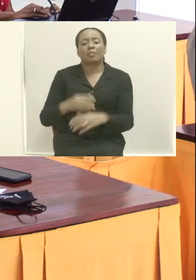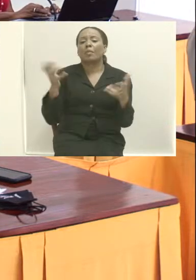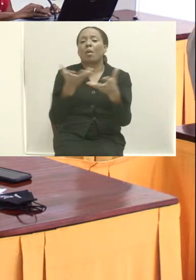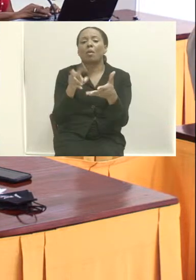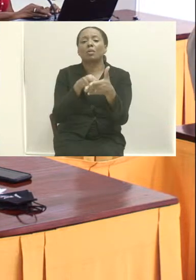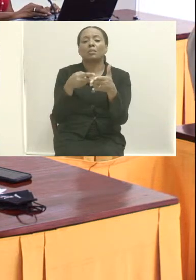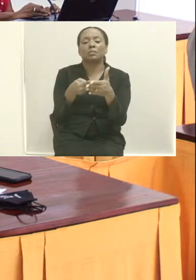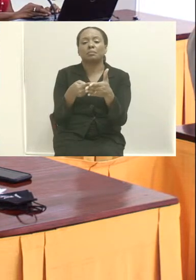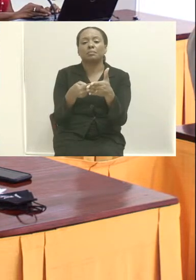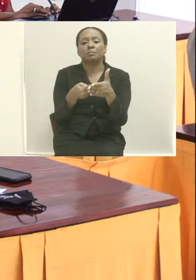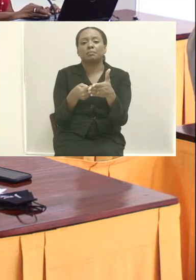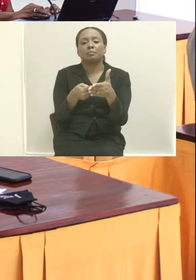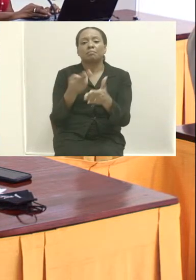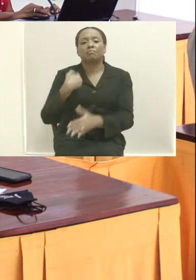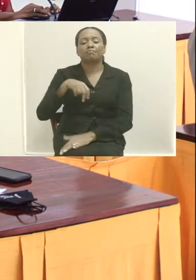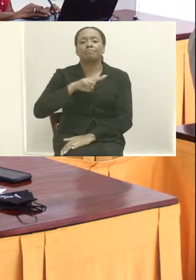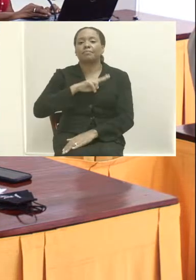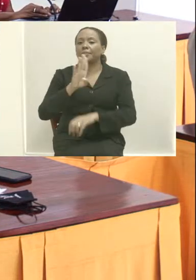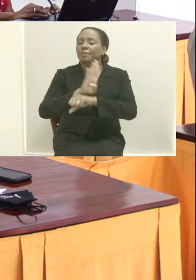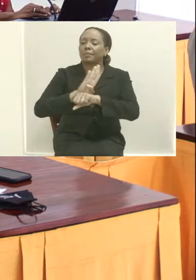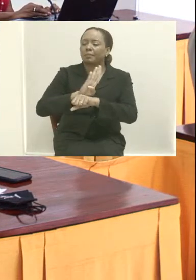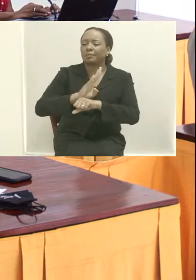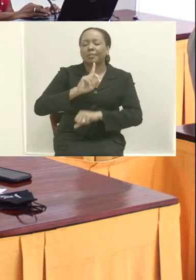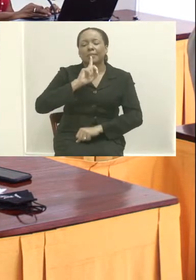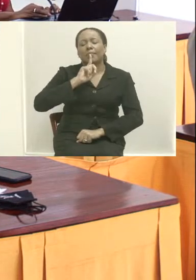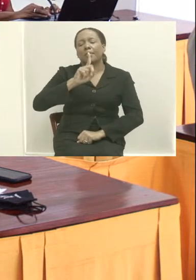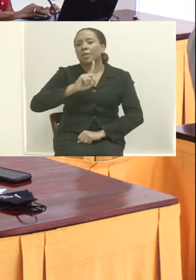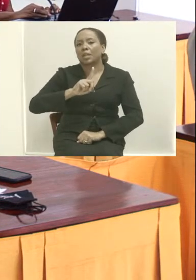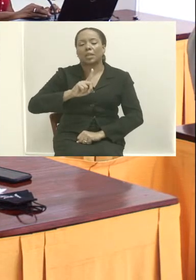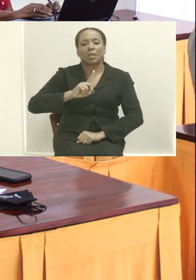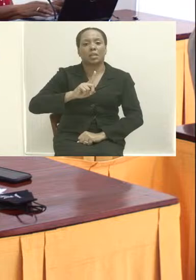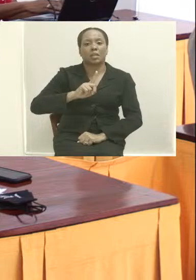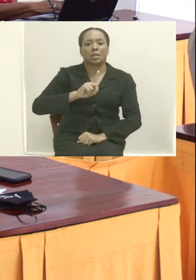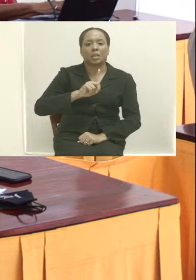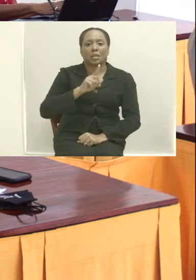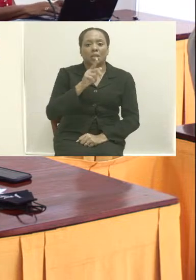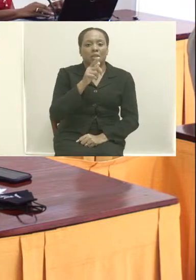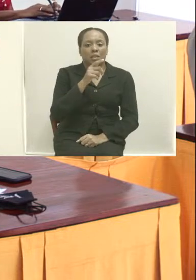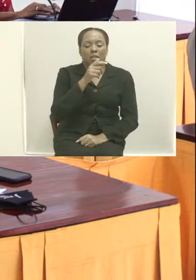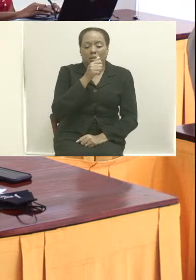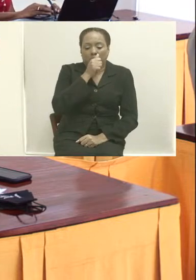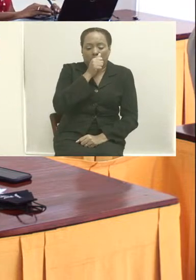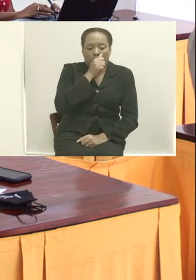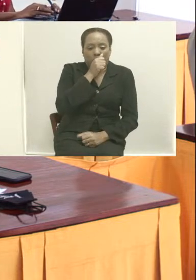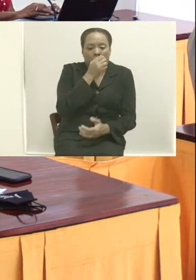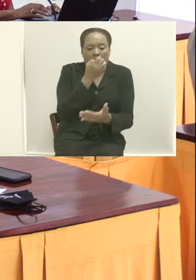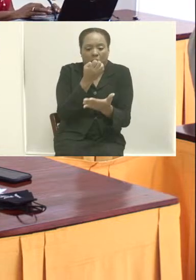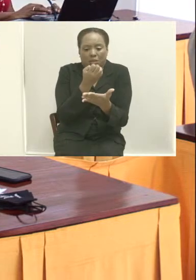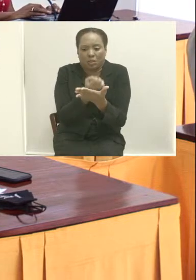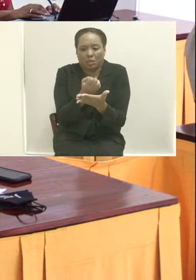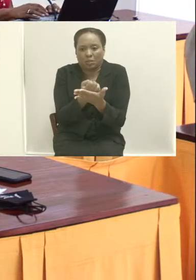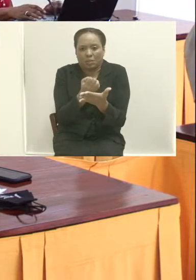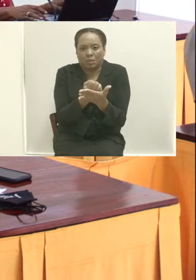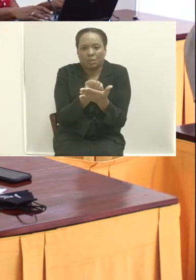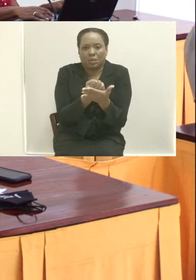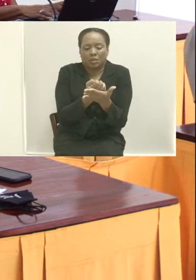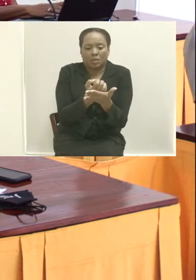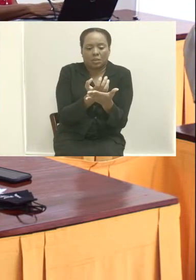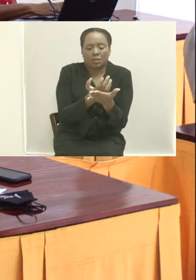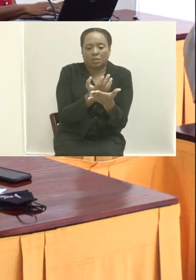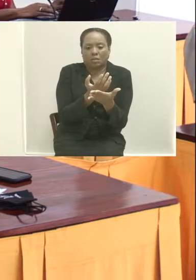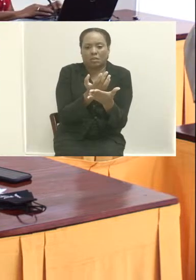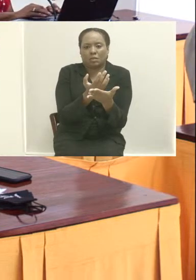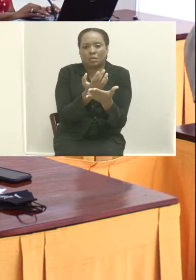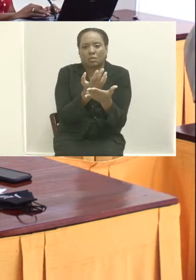a veritable implosion in the private economy of this country. You will come to learn during the course of